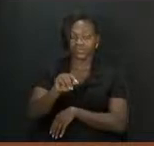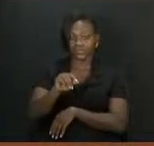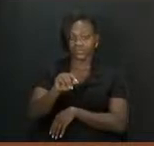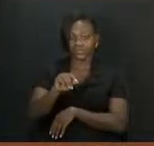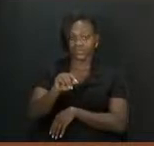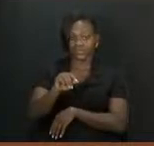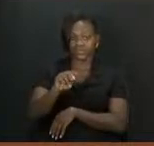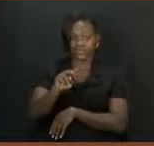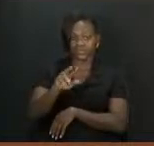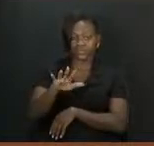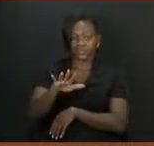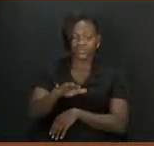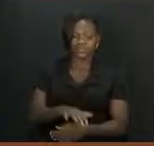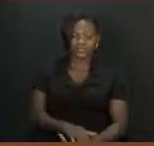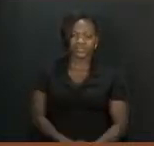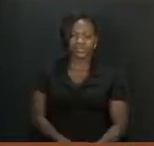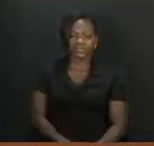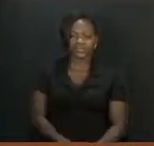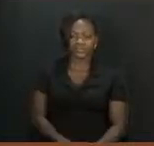2025.